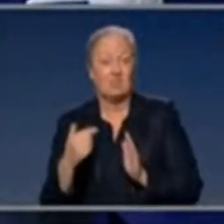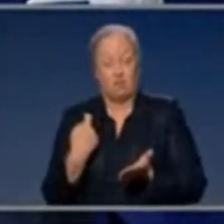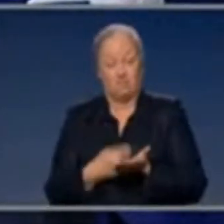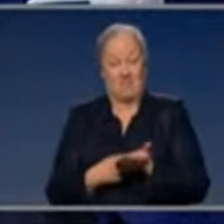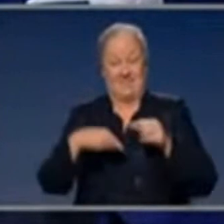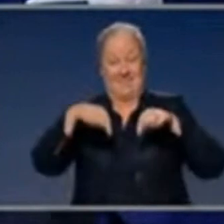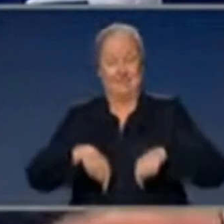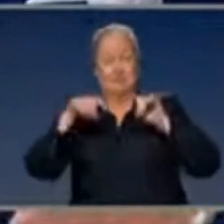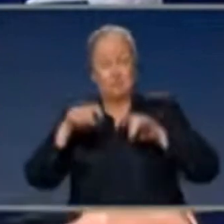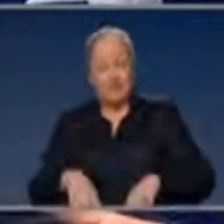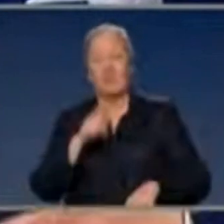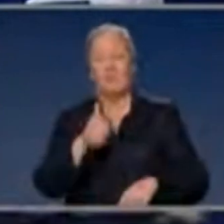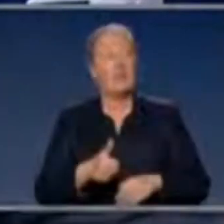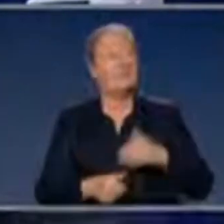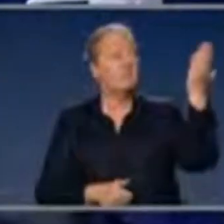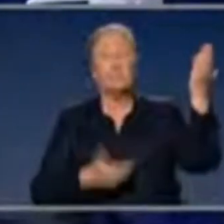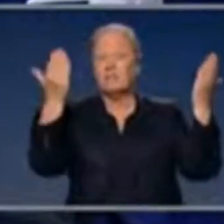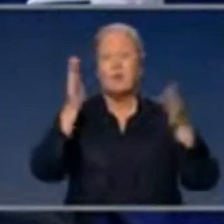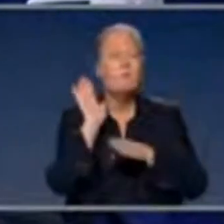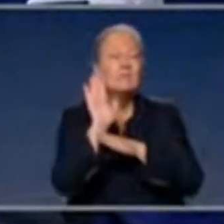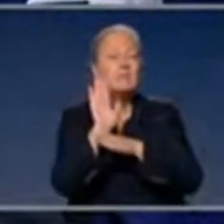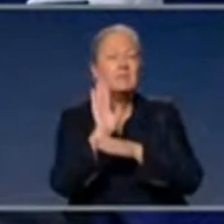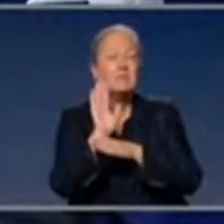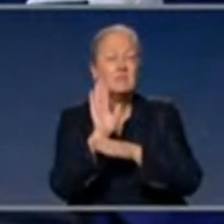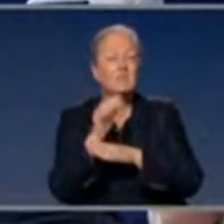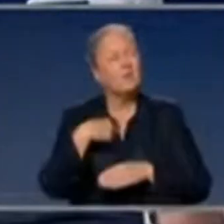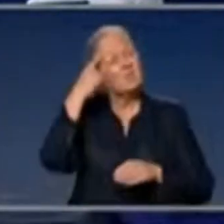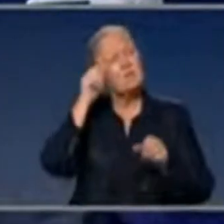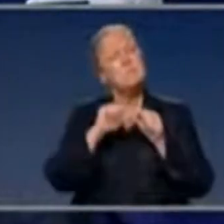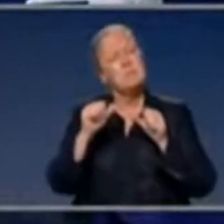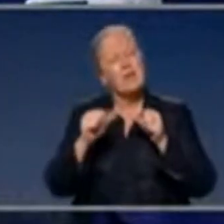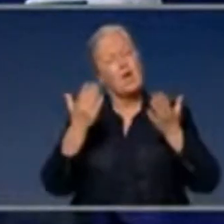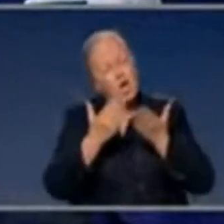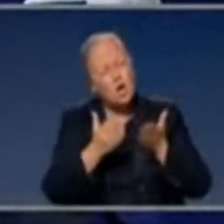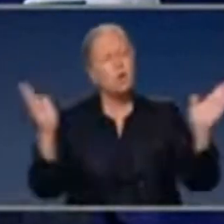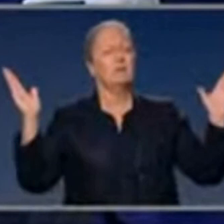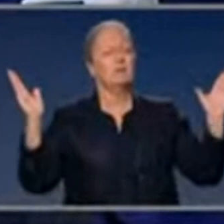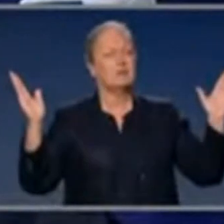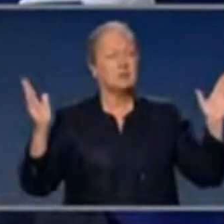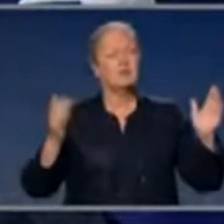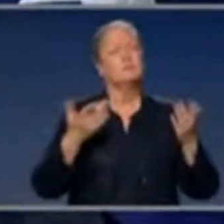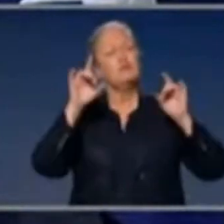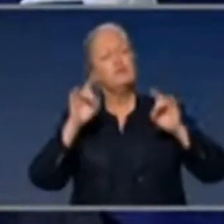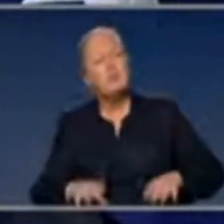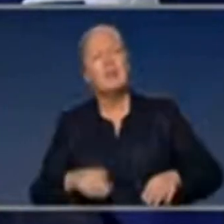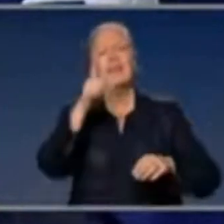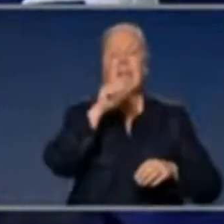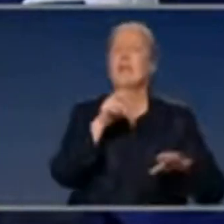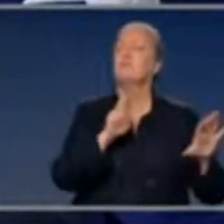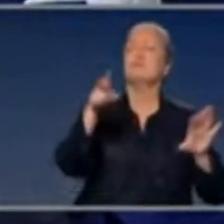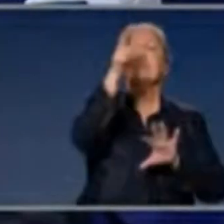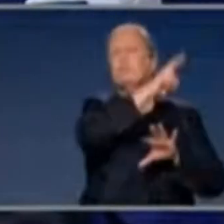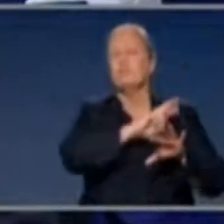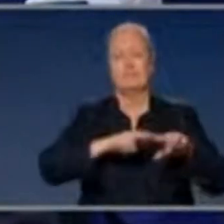world, because we have this optimistic way of looking to let's keep this place open, let's continue to strive for the life we want to live in Australia,